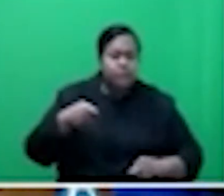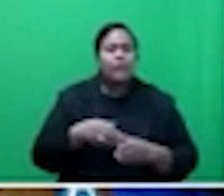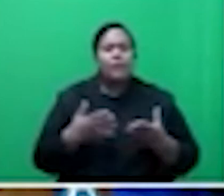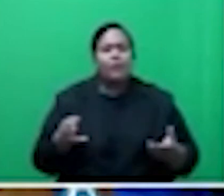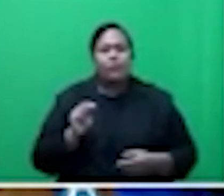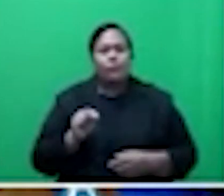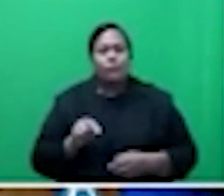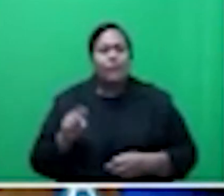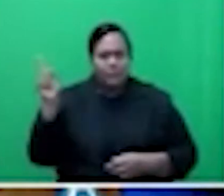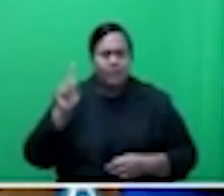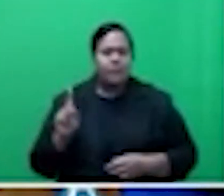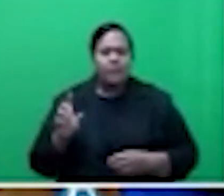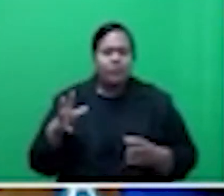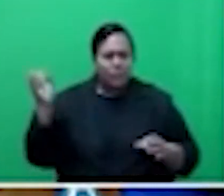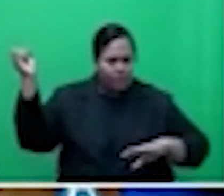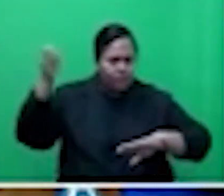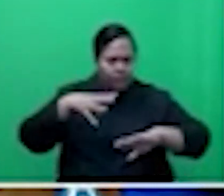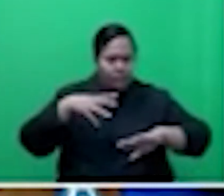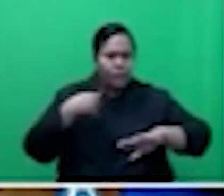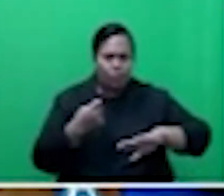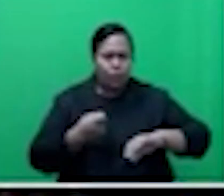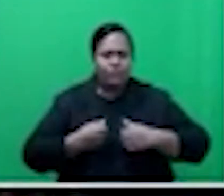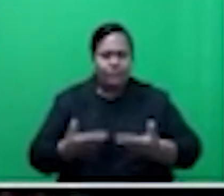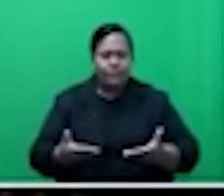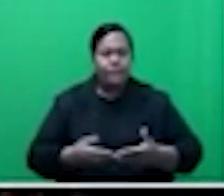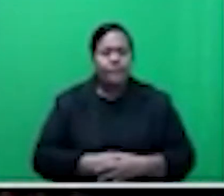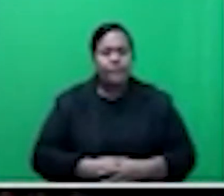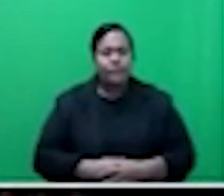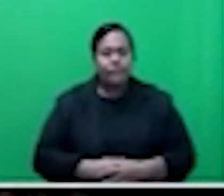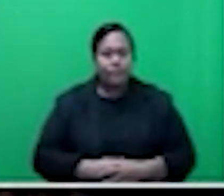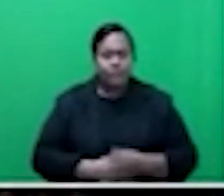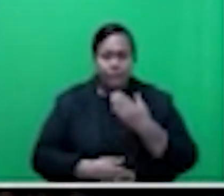that uses renewable energy. Thank you, Honourable Minister. We will move on.